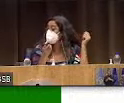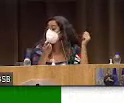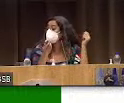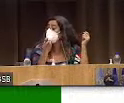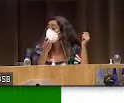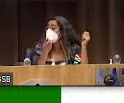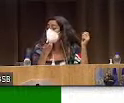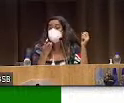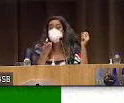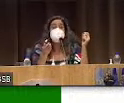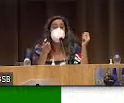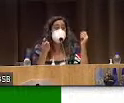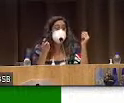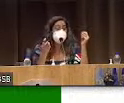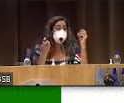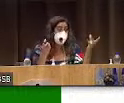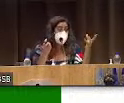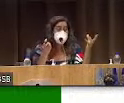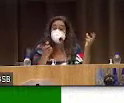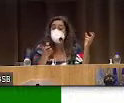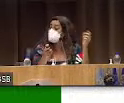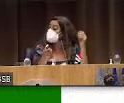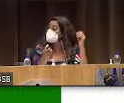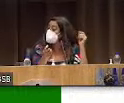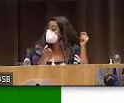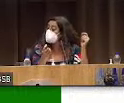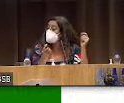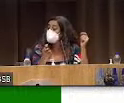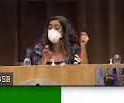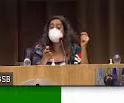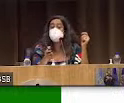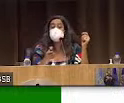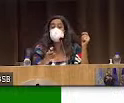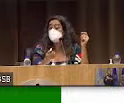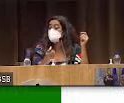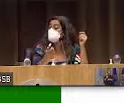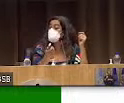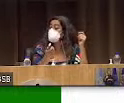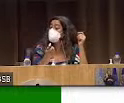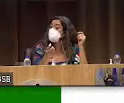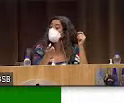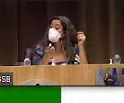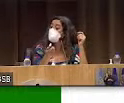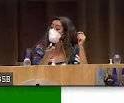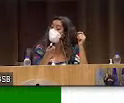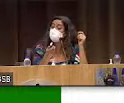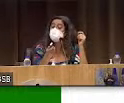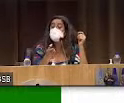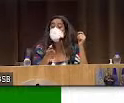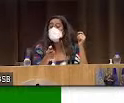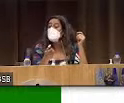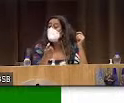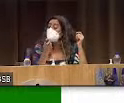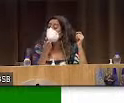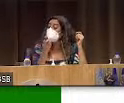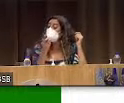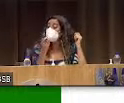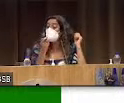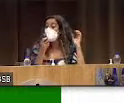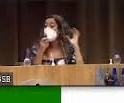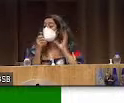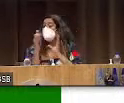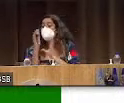to beta, an average of age of 55 years old,